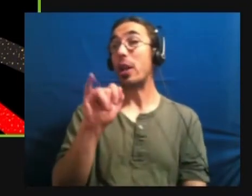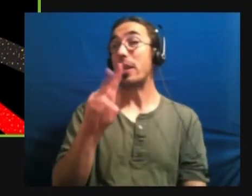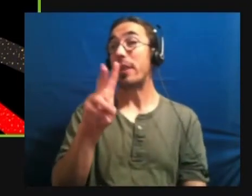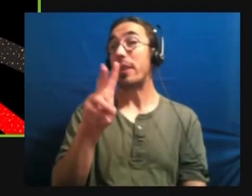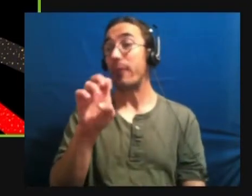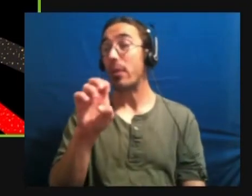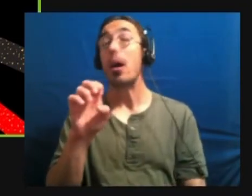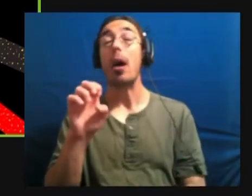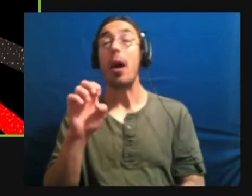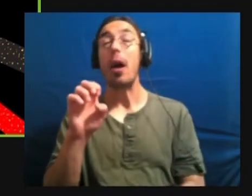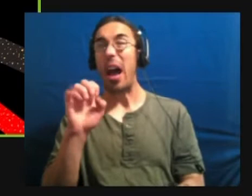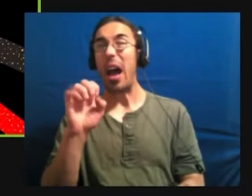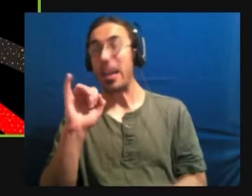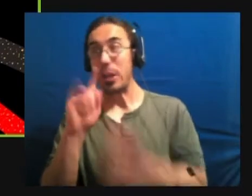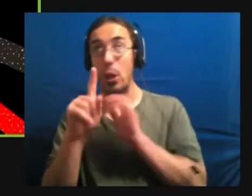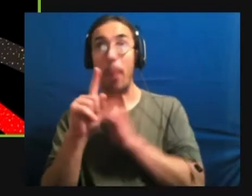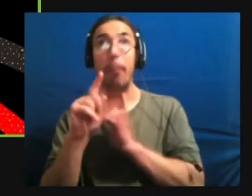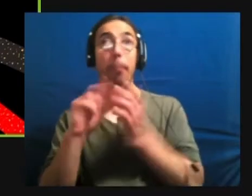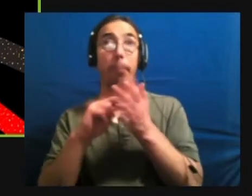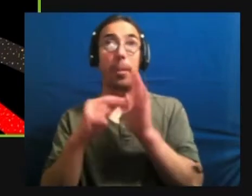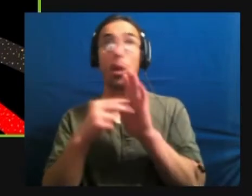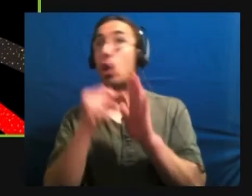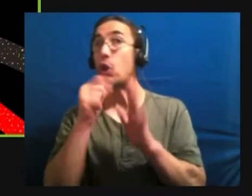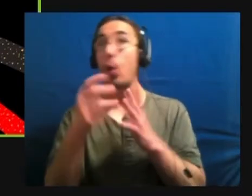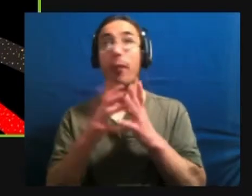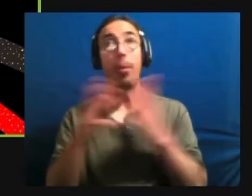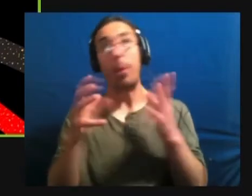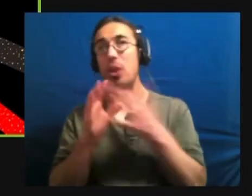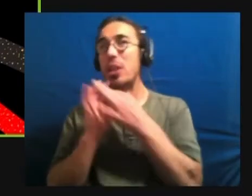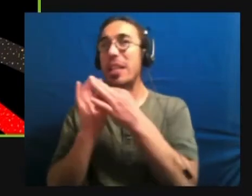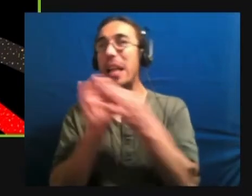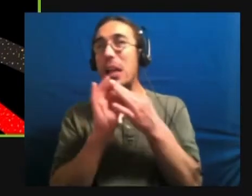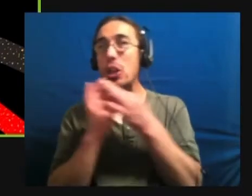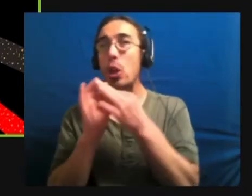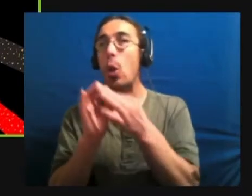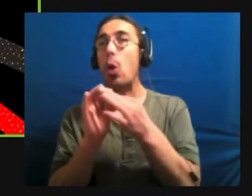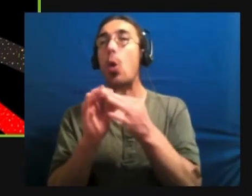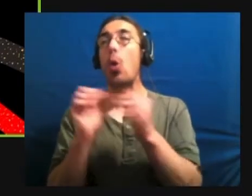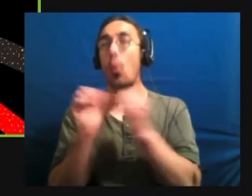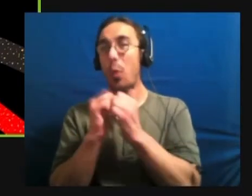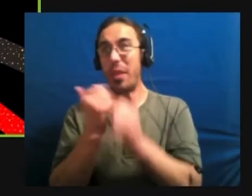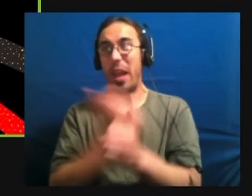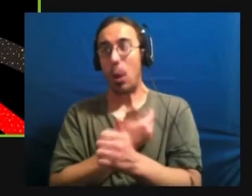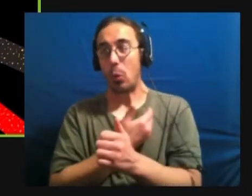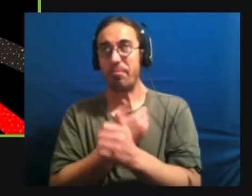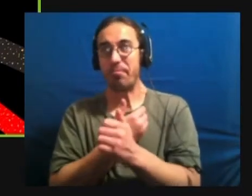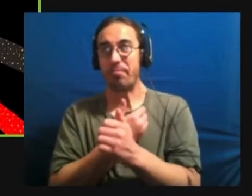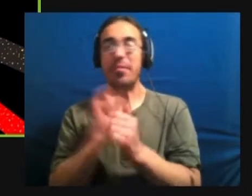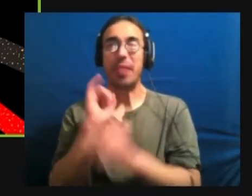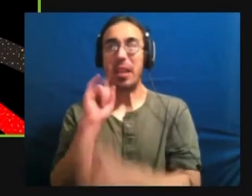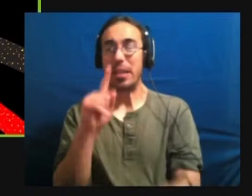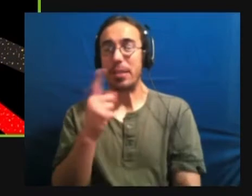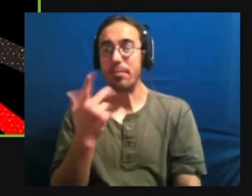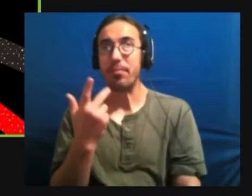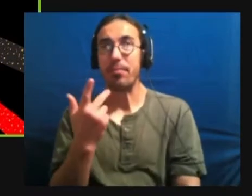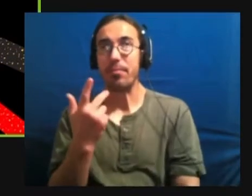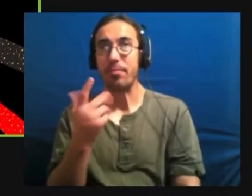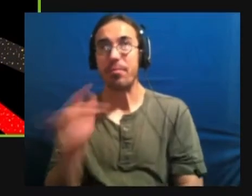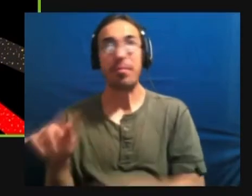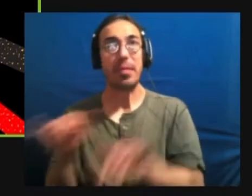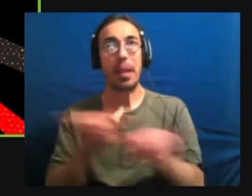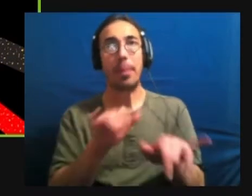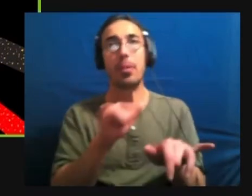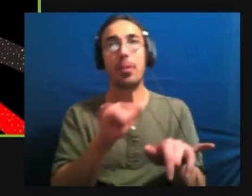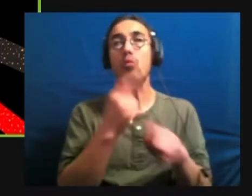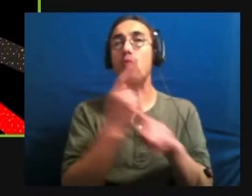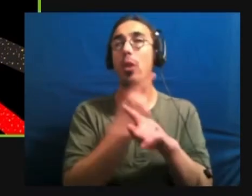We do not have as much connection to our collective identities as much as holistic